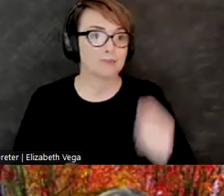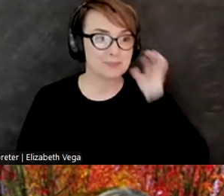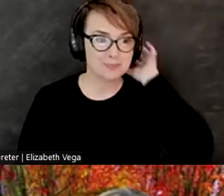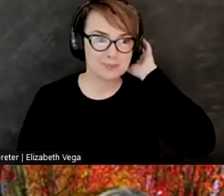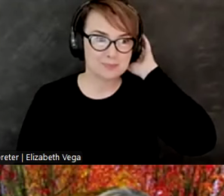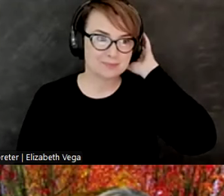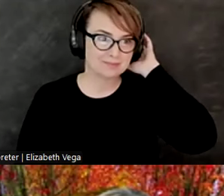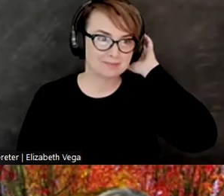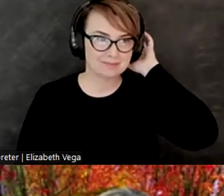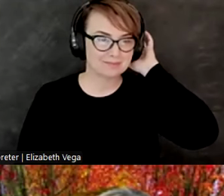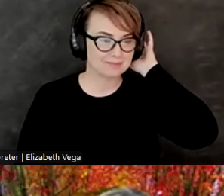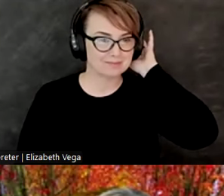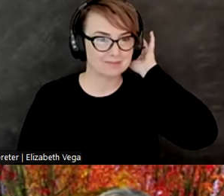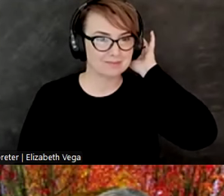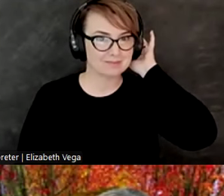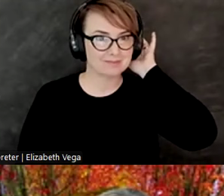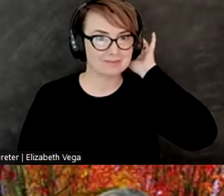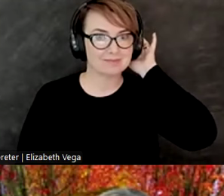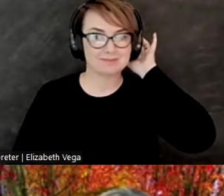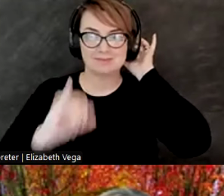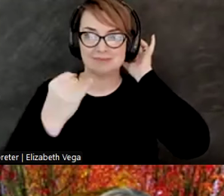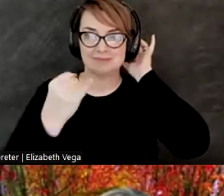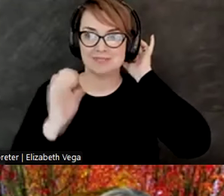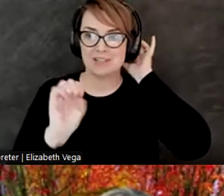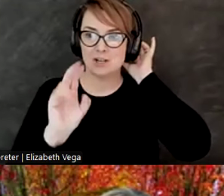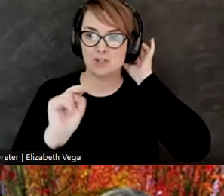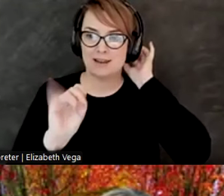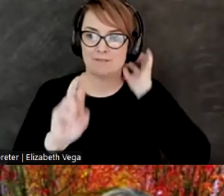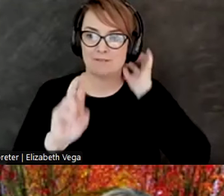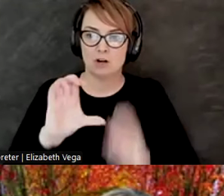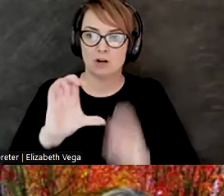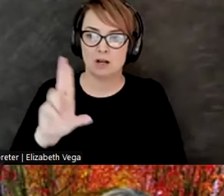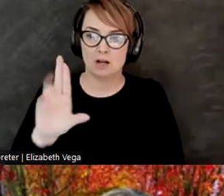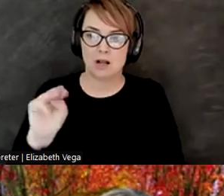Okay. Jennifer Cummings.